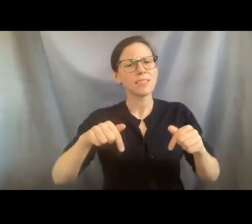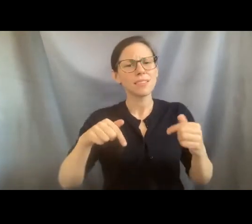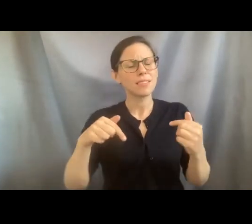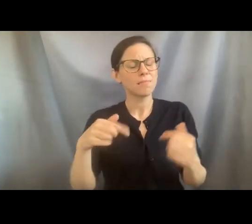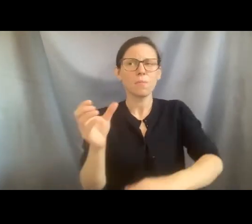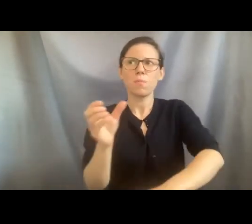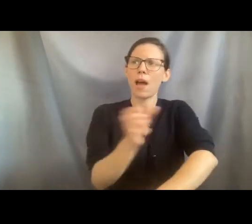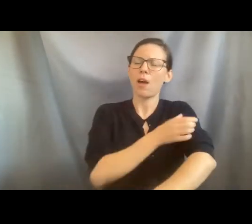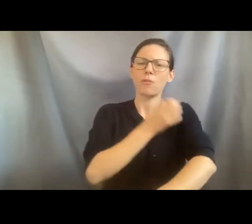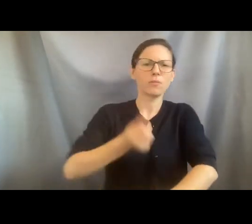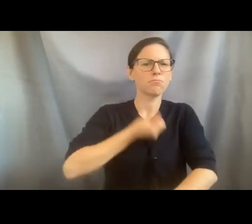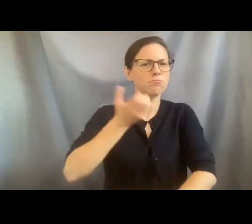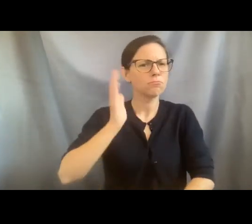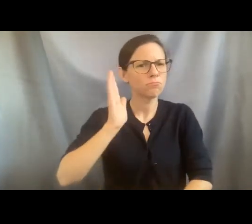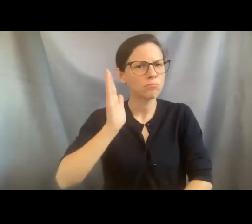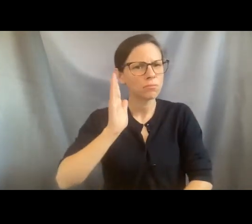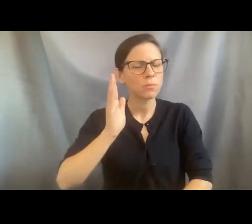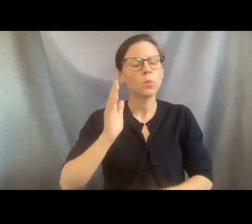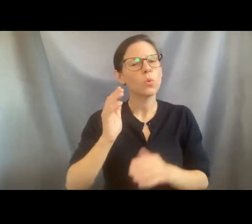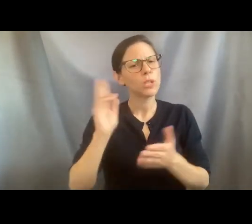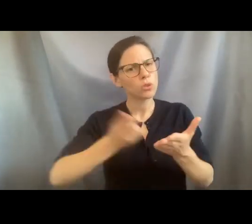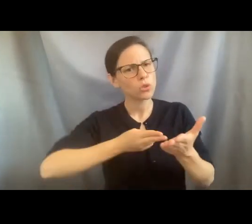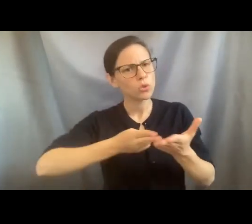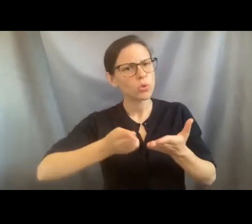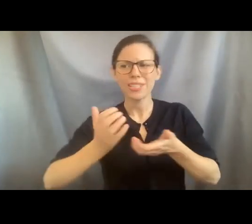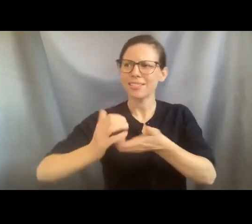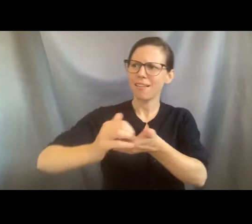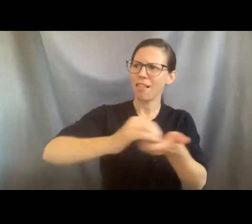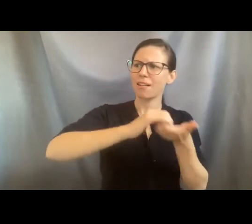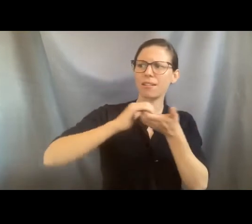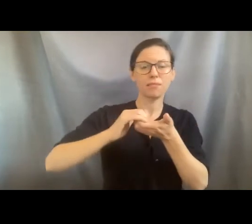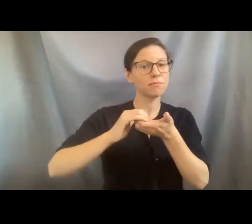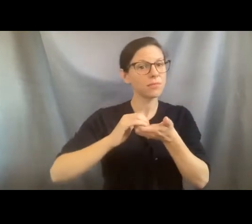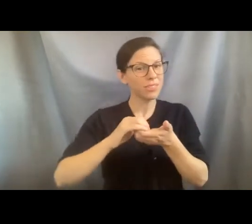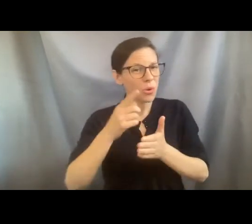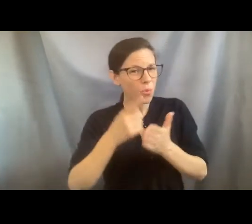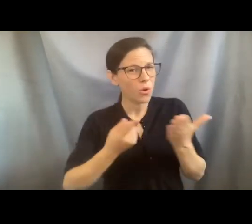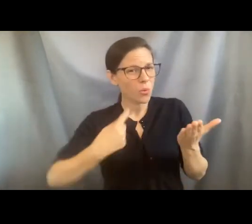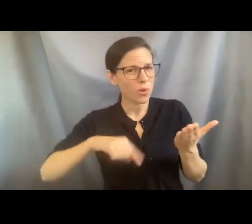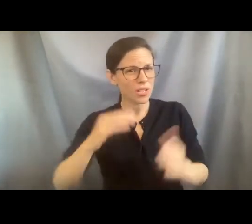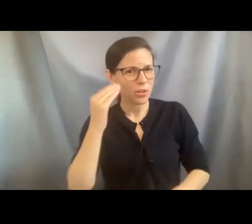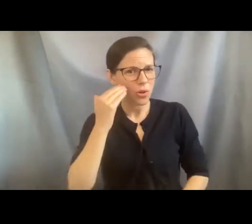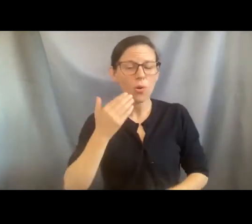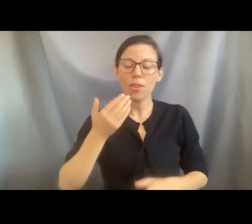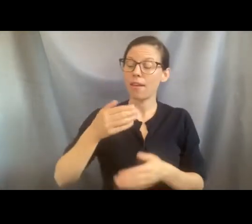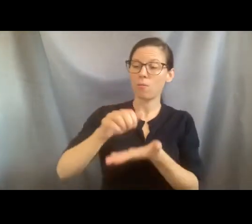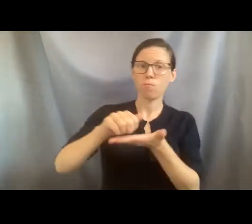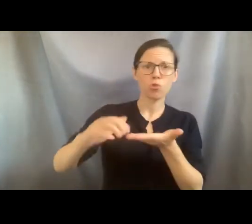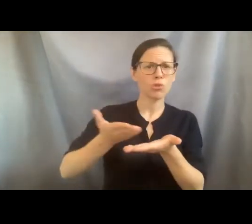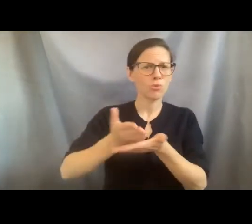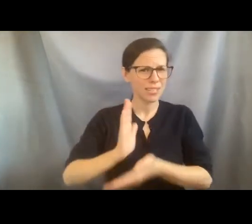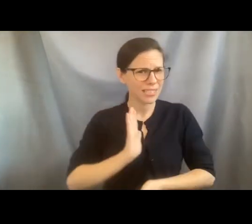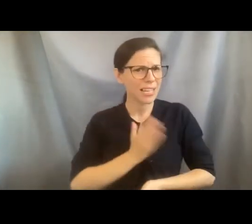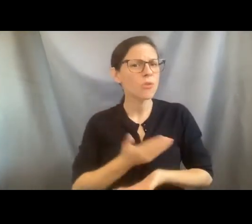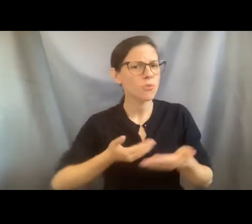know to be true, that the right to abortion is our right and enshrines our dignity as humans. Thank you so much,